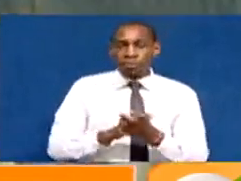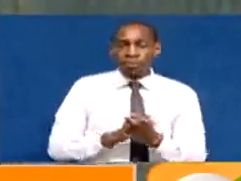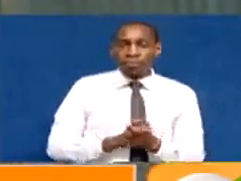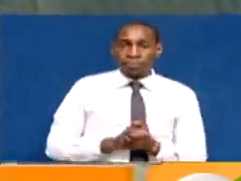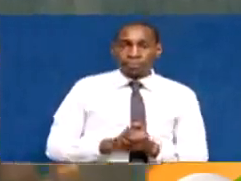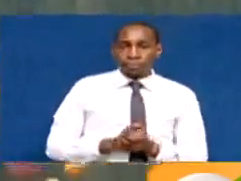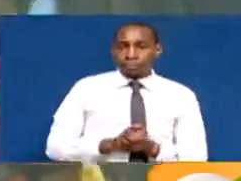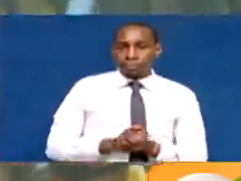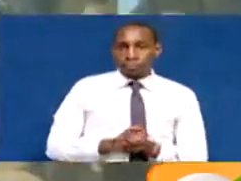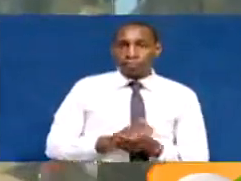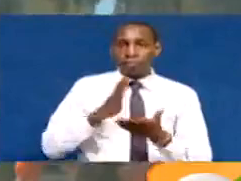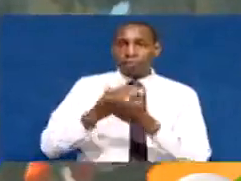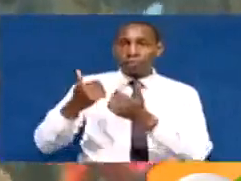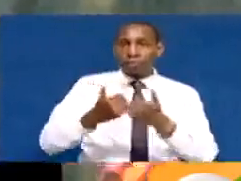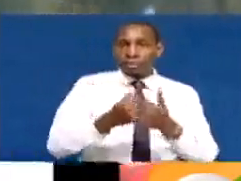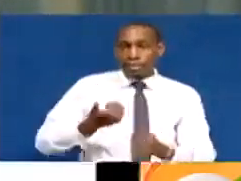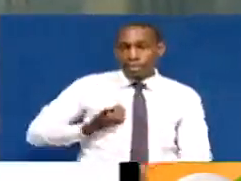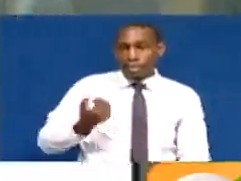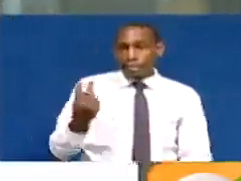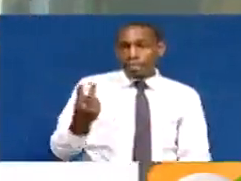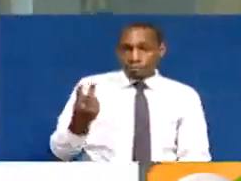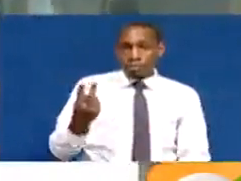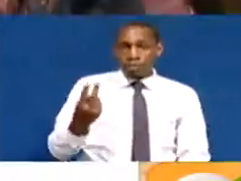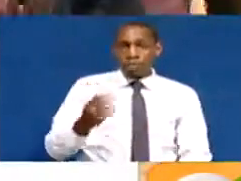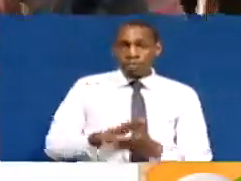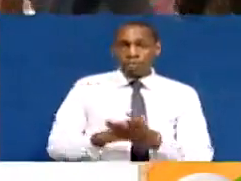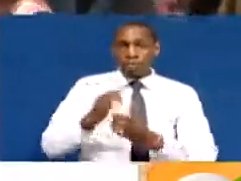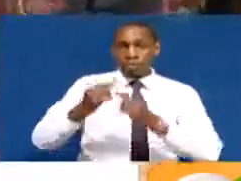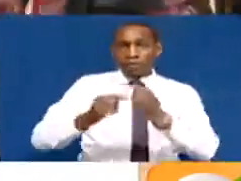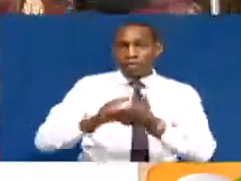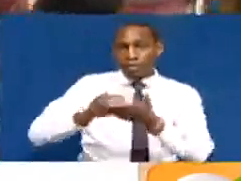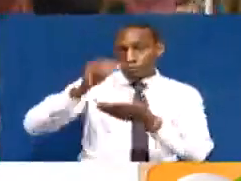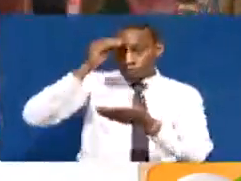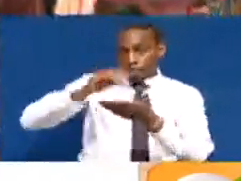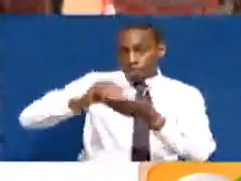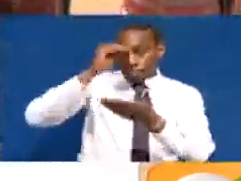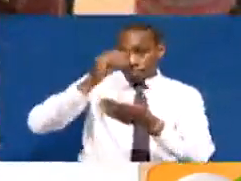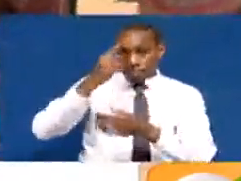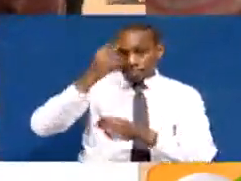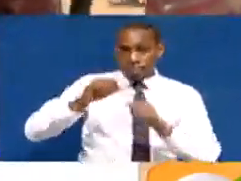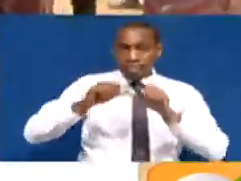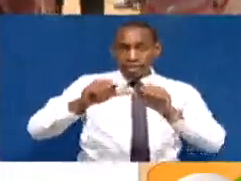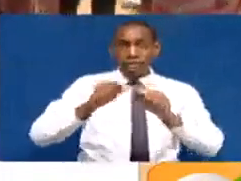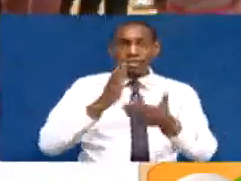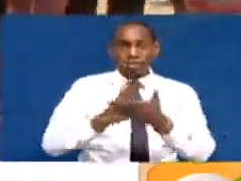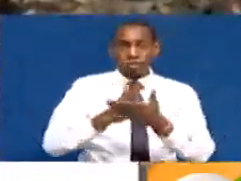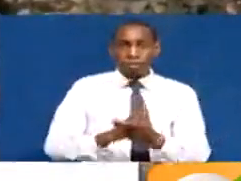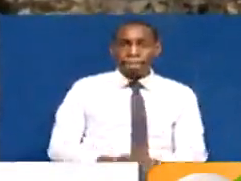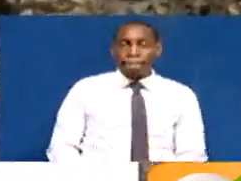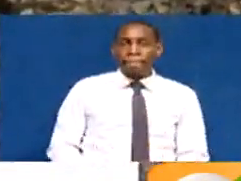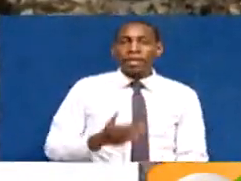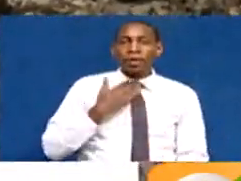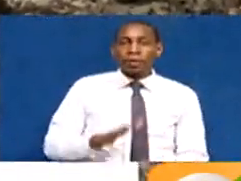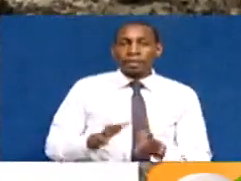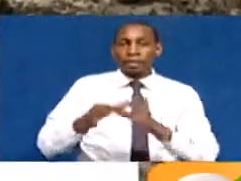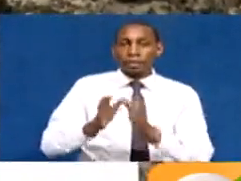journey. Despite the challenges the two girls have faced in the process of sharpening their future, their dreams are still burning within. I would like